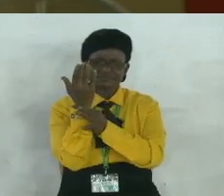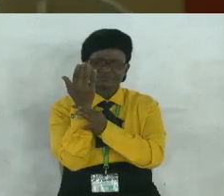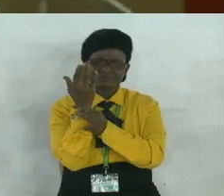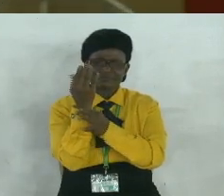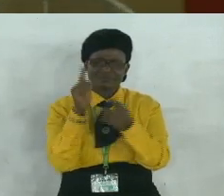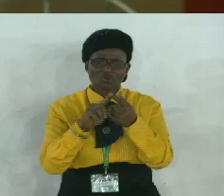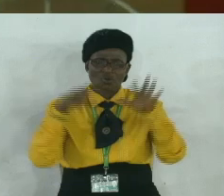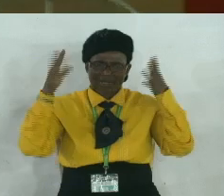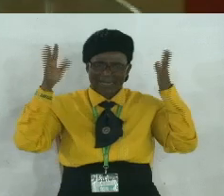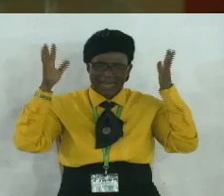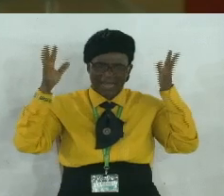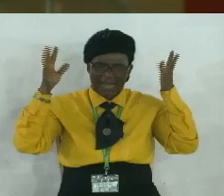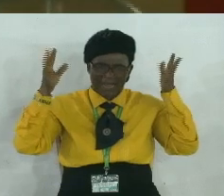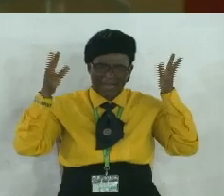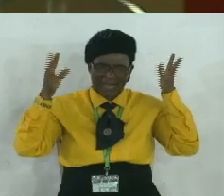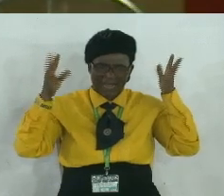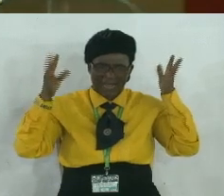to clap.